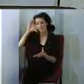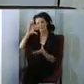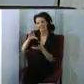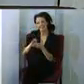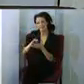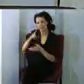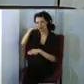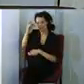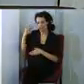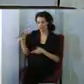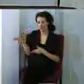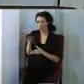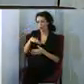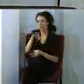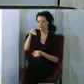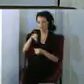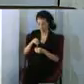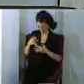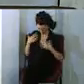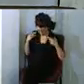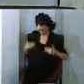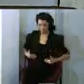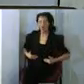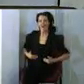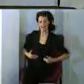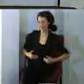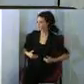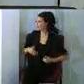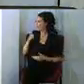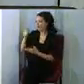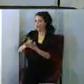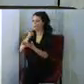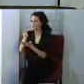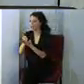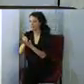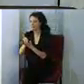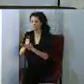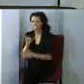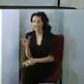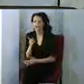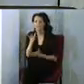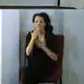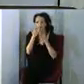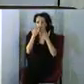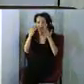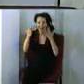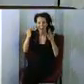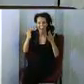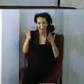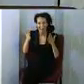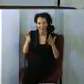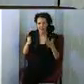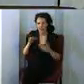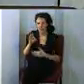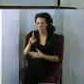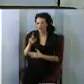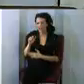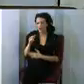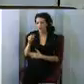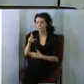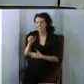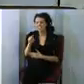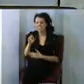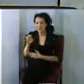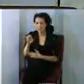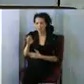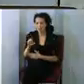Spirit is being manifest in our bodies. I believe that there is this fragrance, this light of Christ that continues to illuminate from